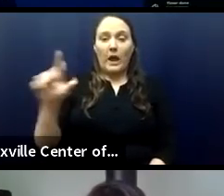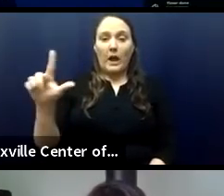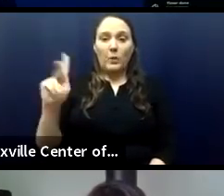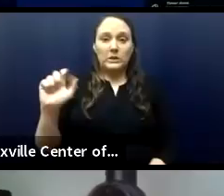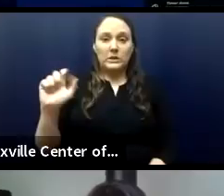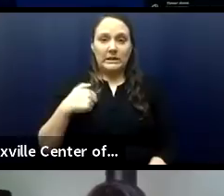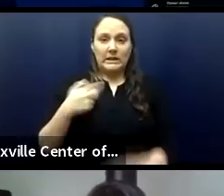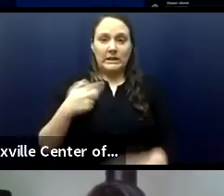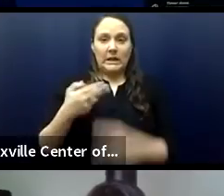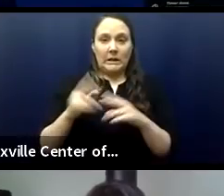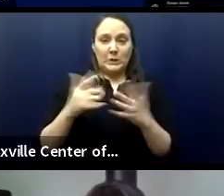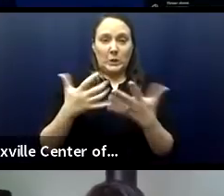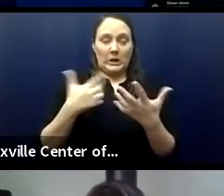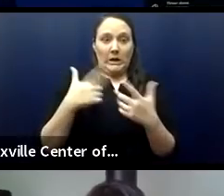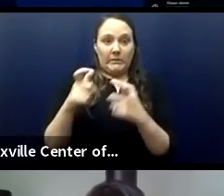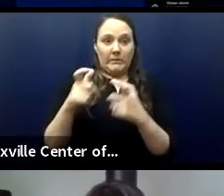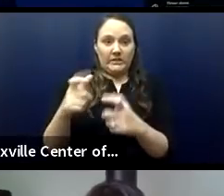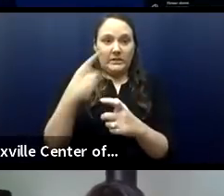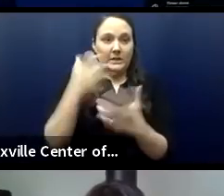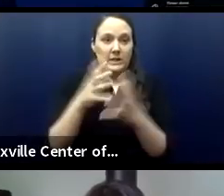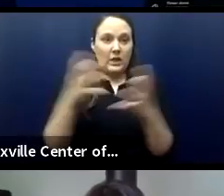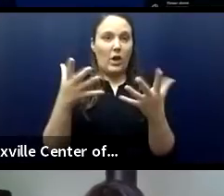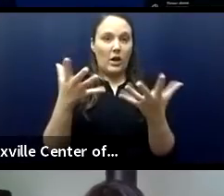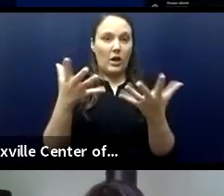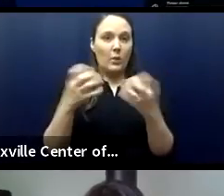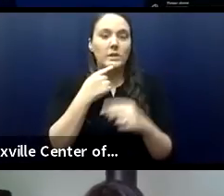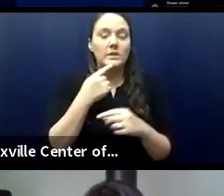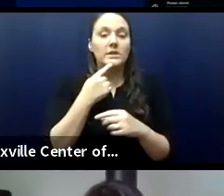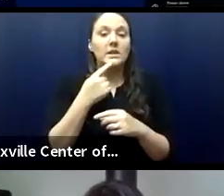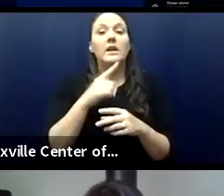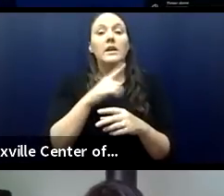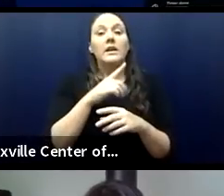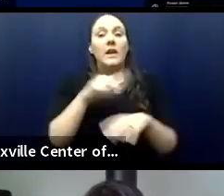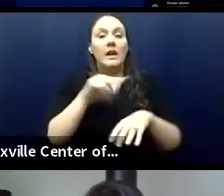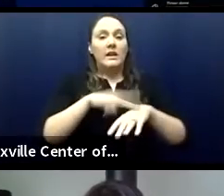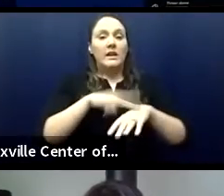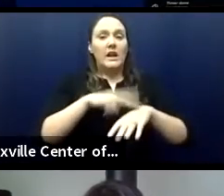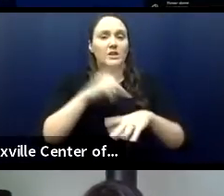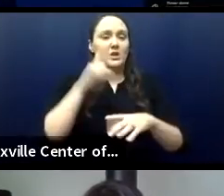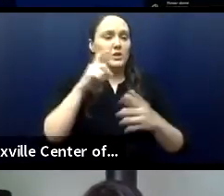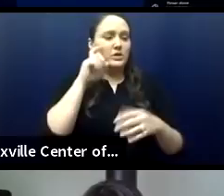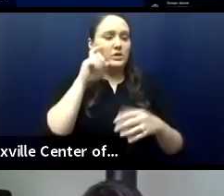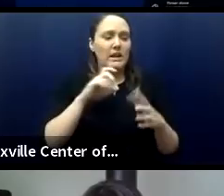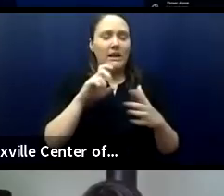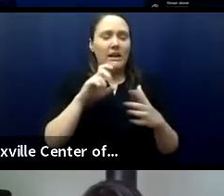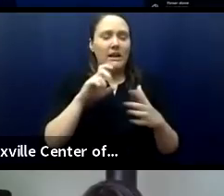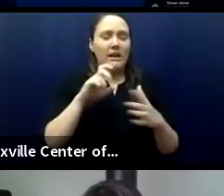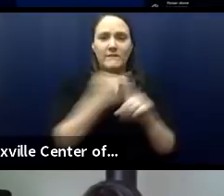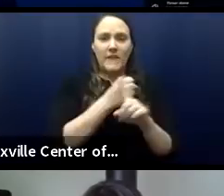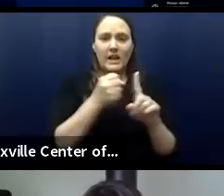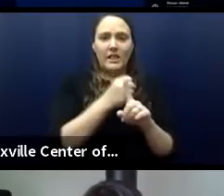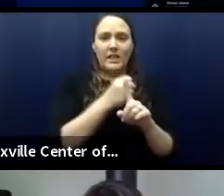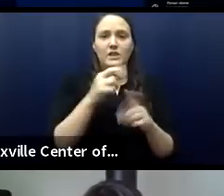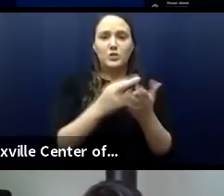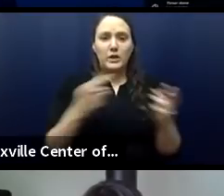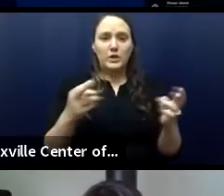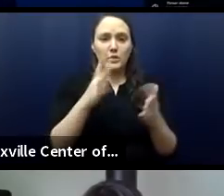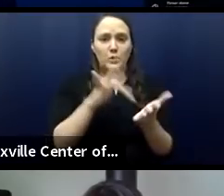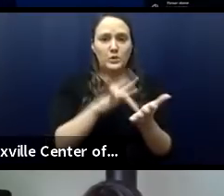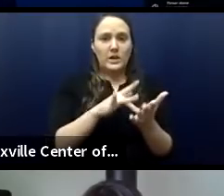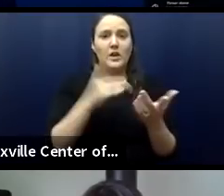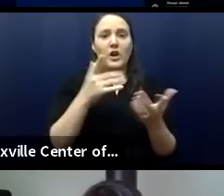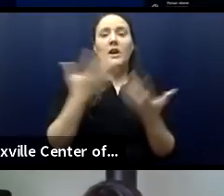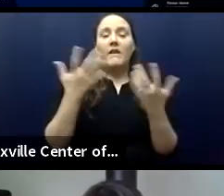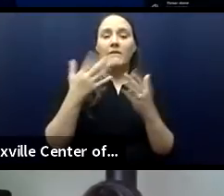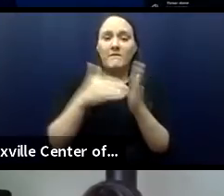want to say. According to the National Sex Violence Resource Center, 1 in 5 women in the U.S. has reported attempted or completed rapes.